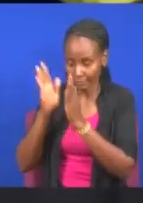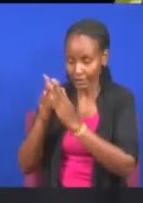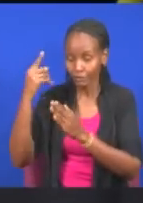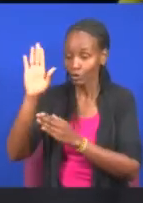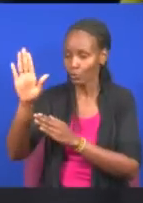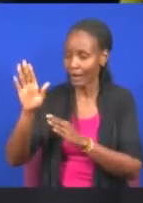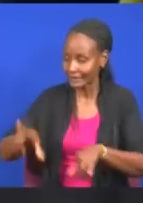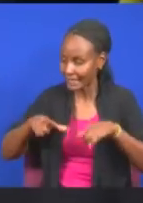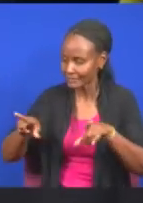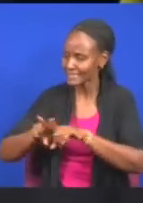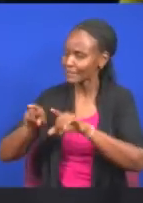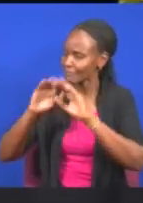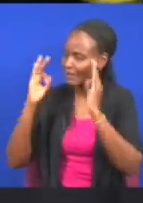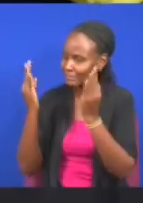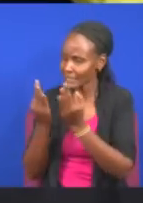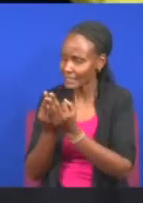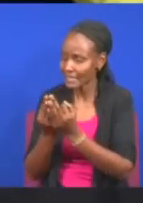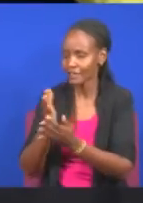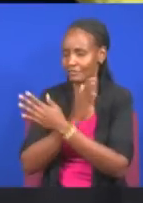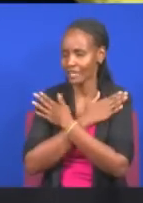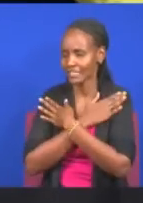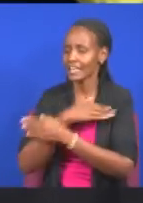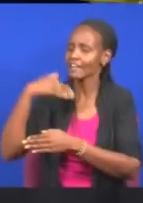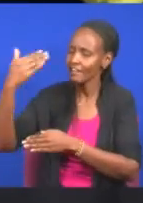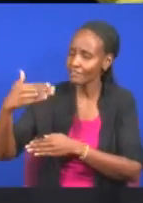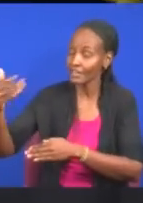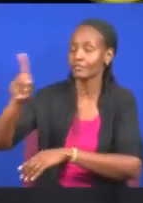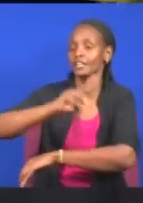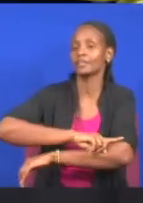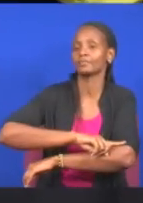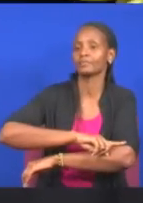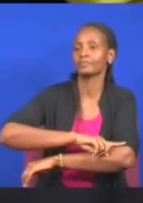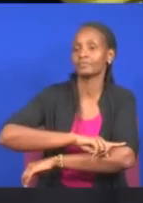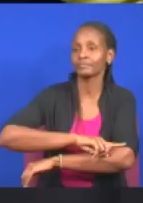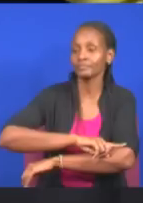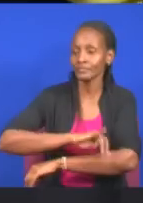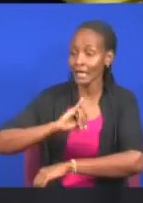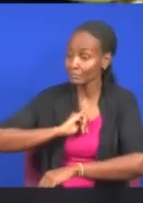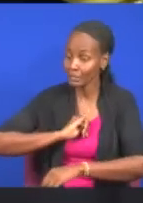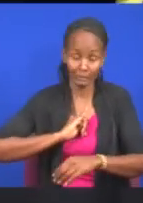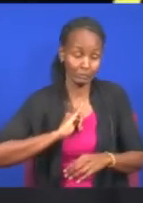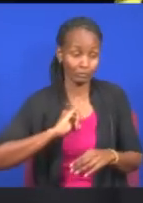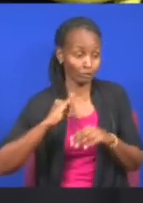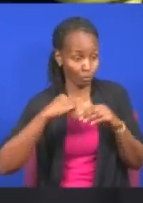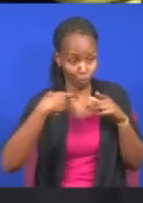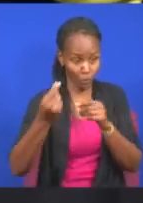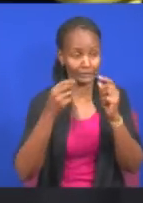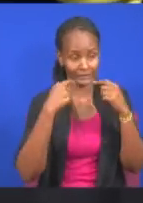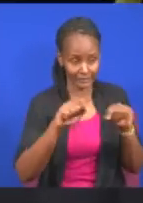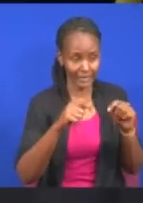family. Wow. Pray for your friends. Wow. Every day. Okay. I'll go and try and I